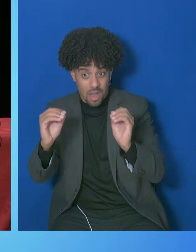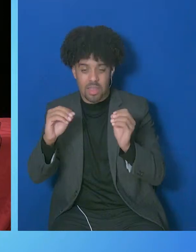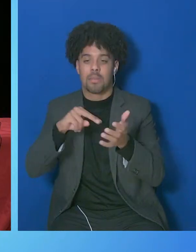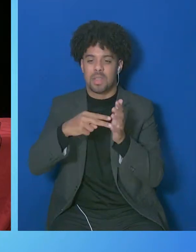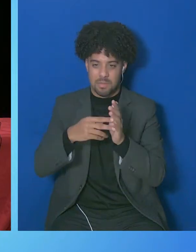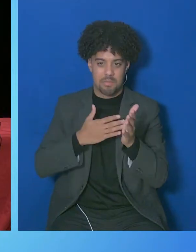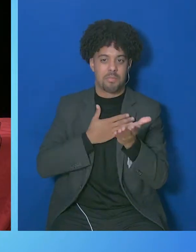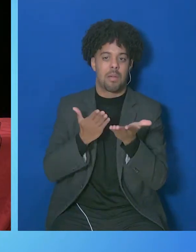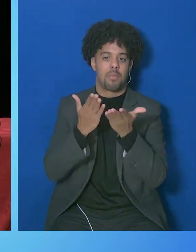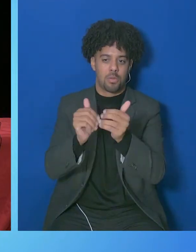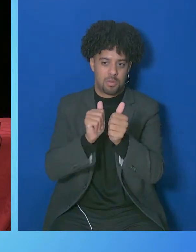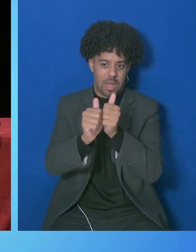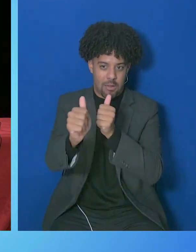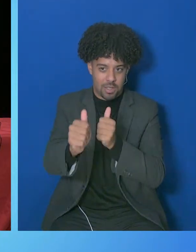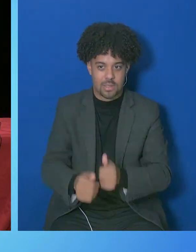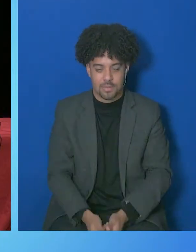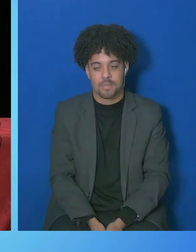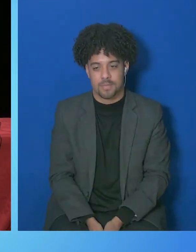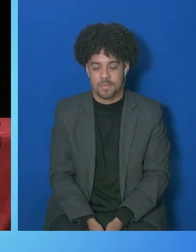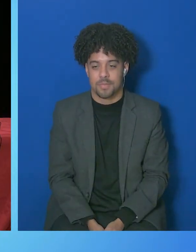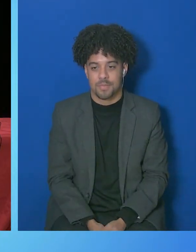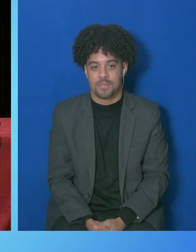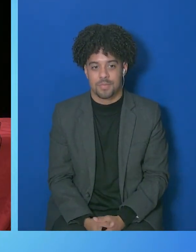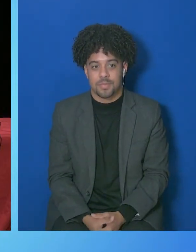Okay, I need to go back to